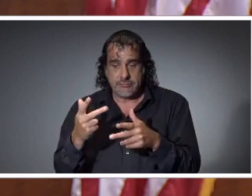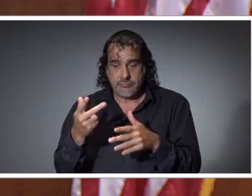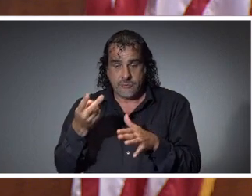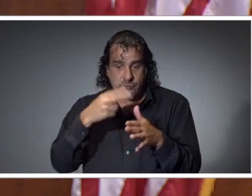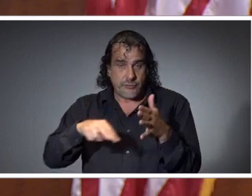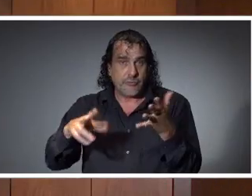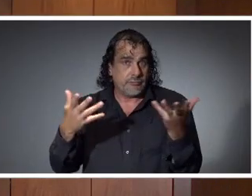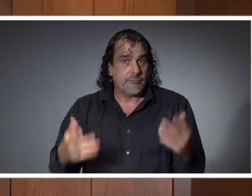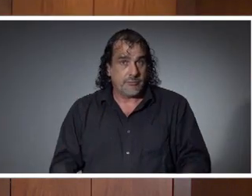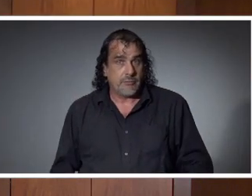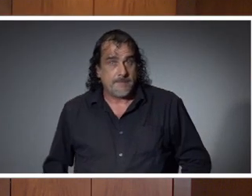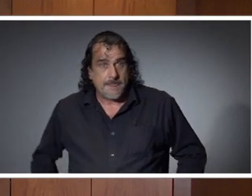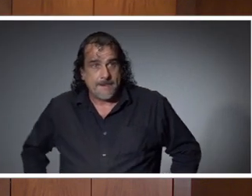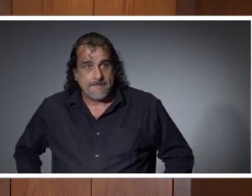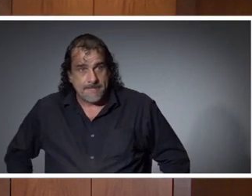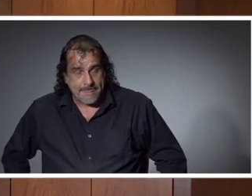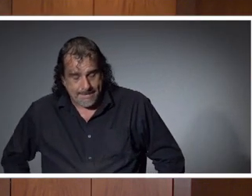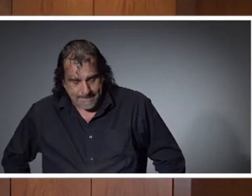weeks.